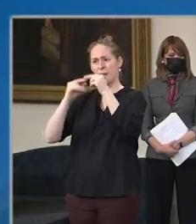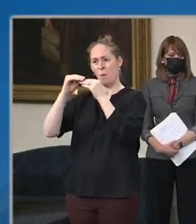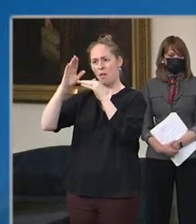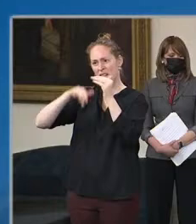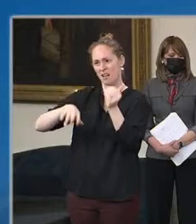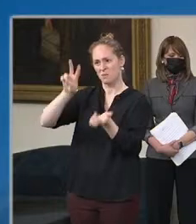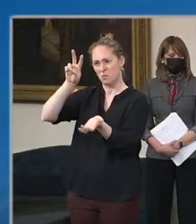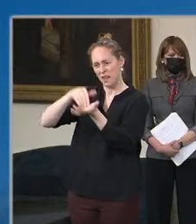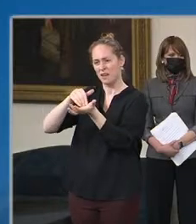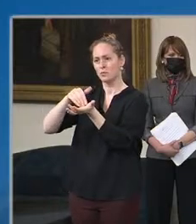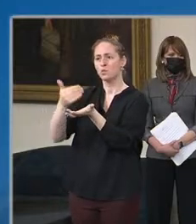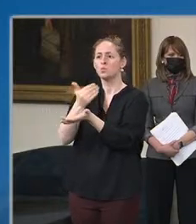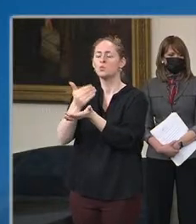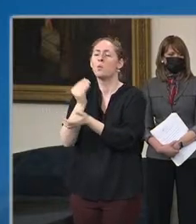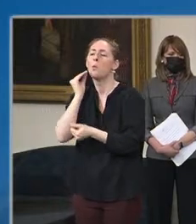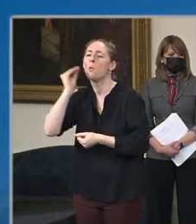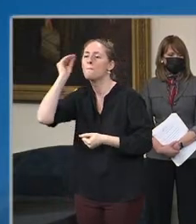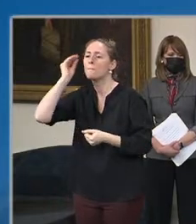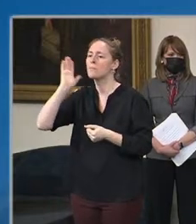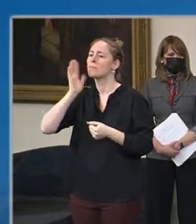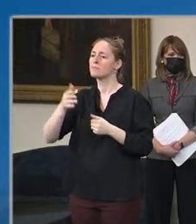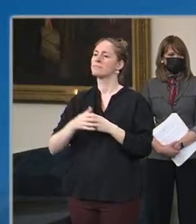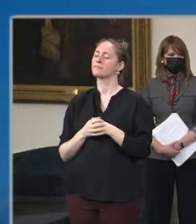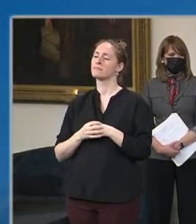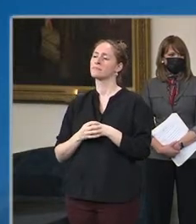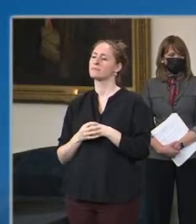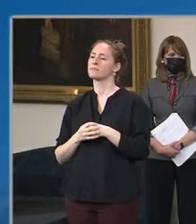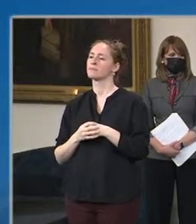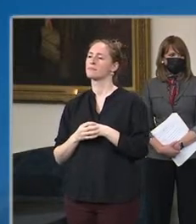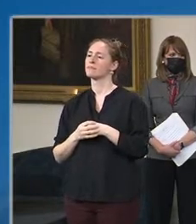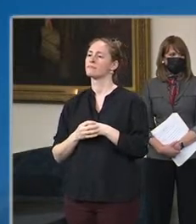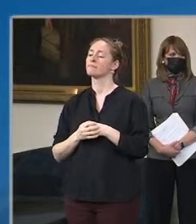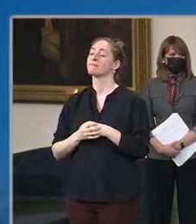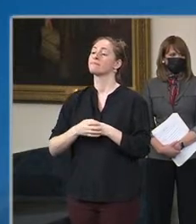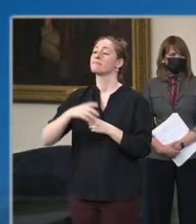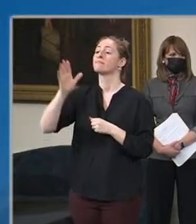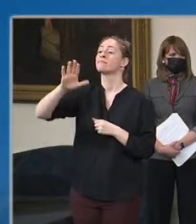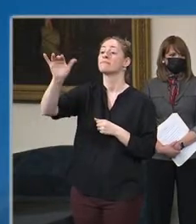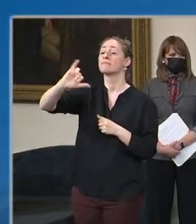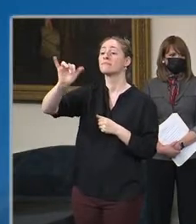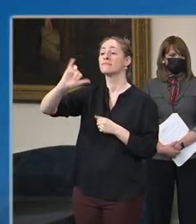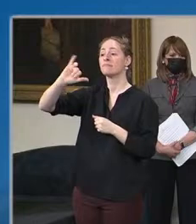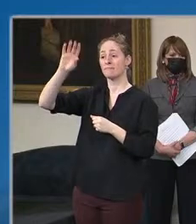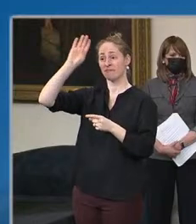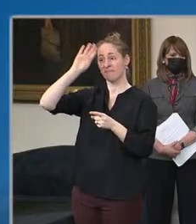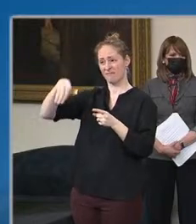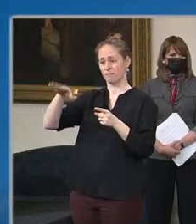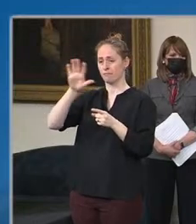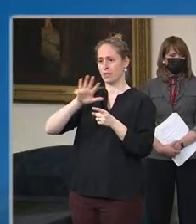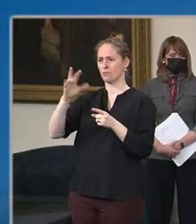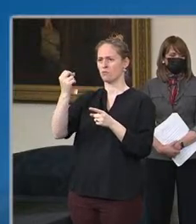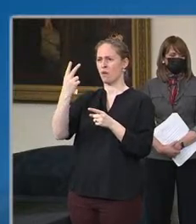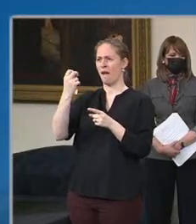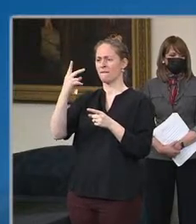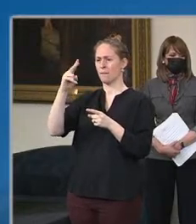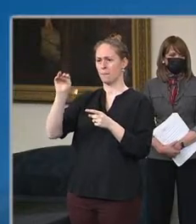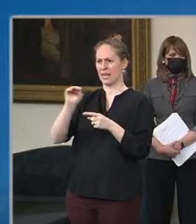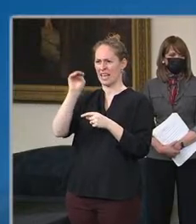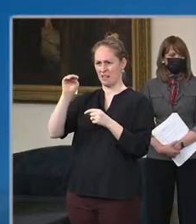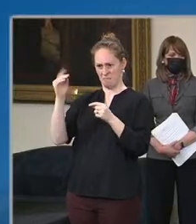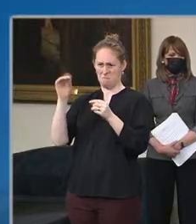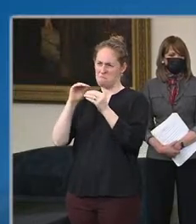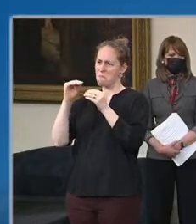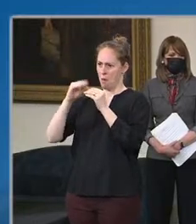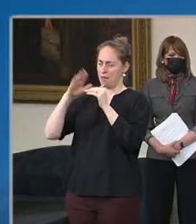Hogan pointed out, there will be released an additional $12 million of rental housing funds. And these funds